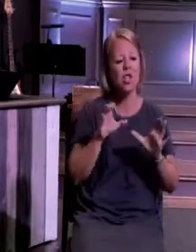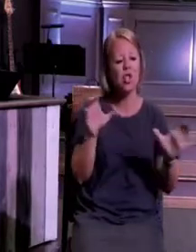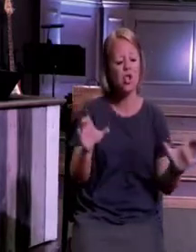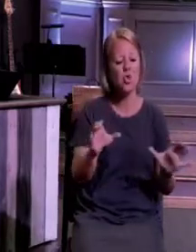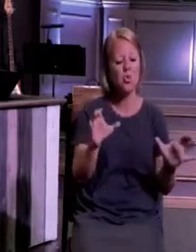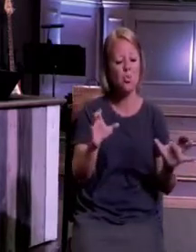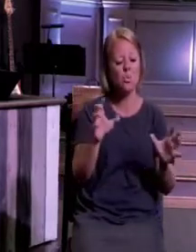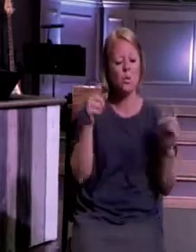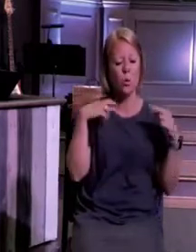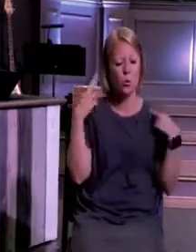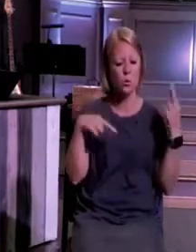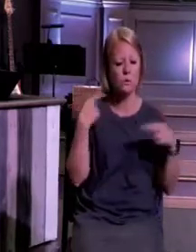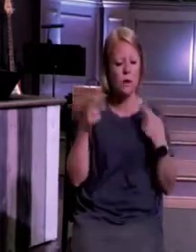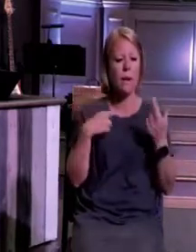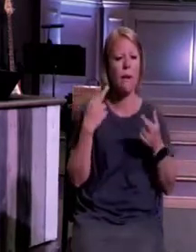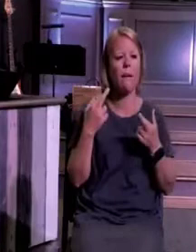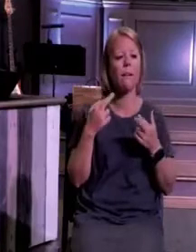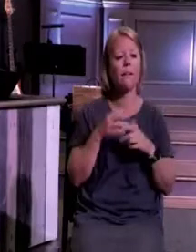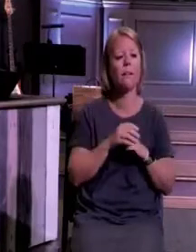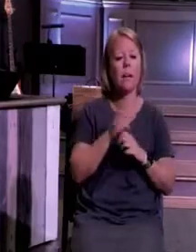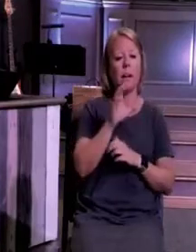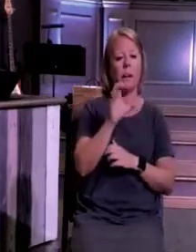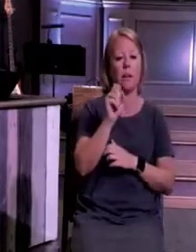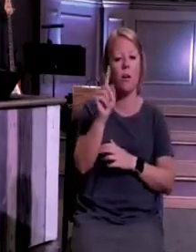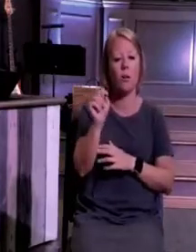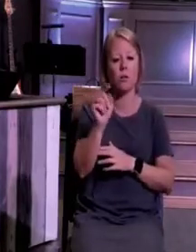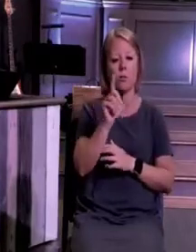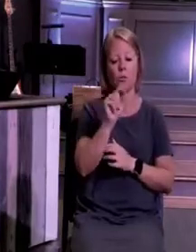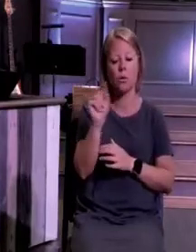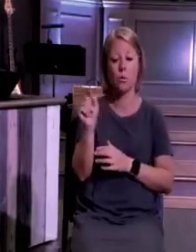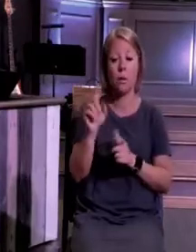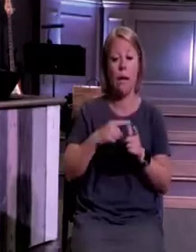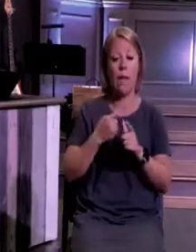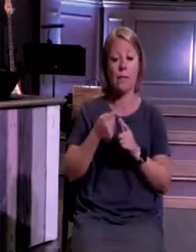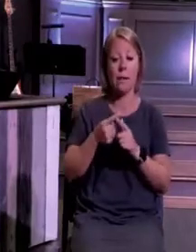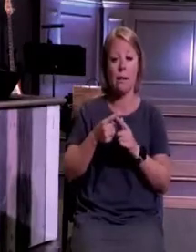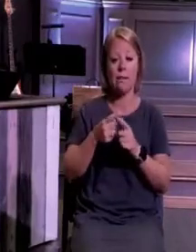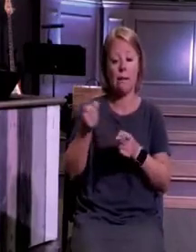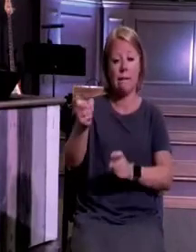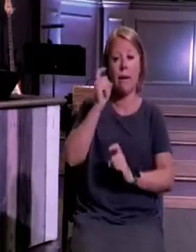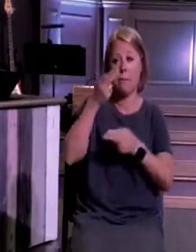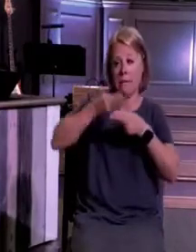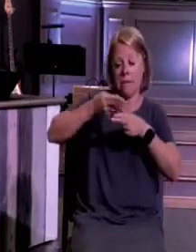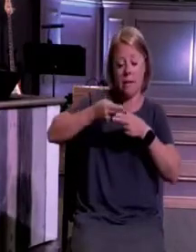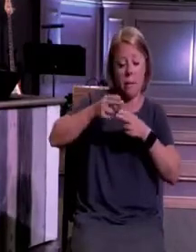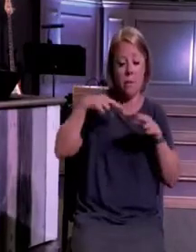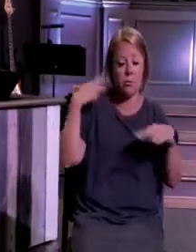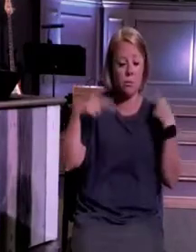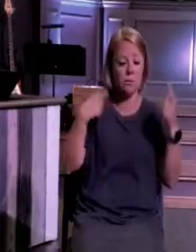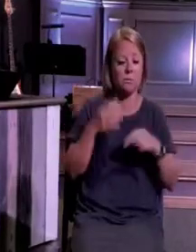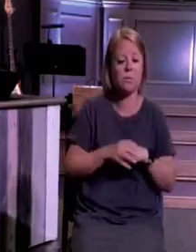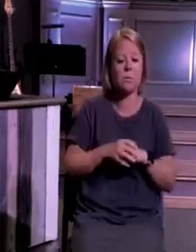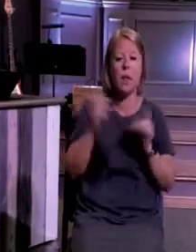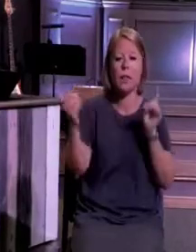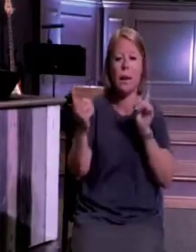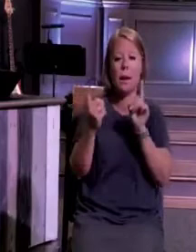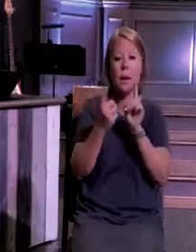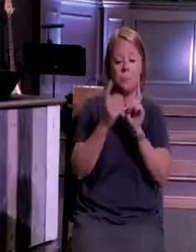me when to do it. And then he told me what to call it. He said, I want you to call it Come to